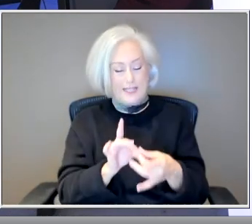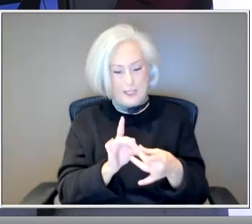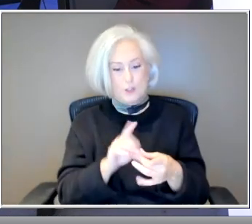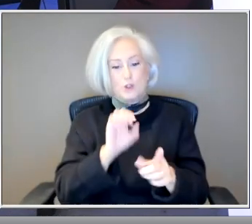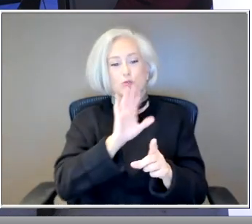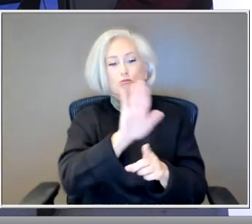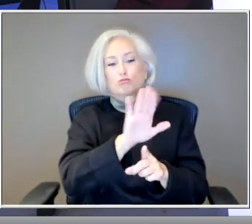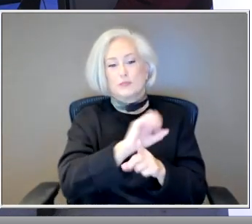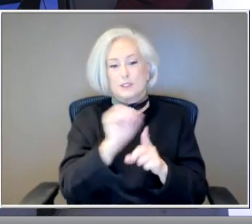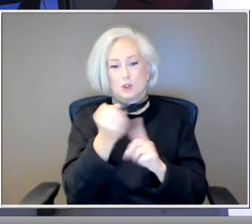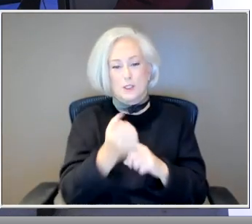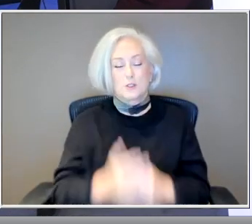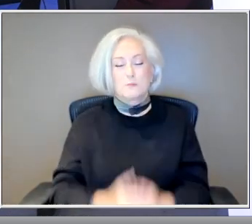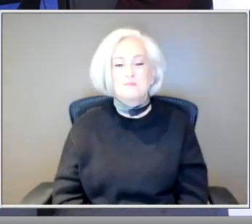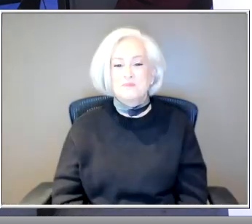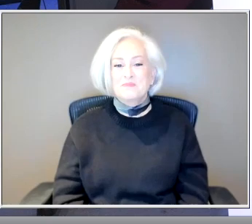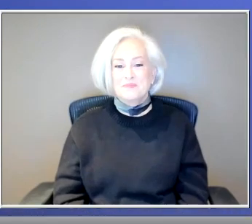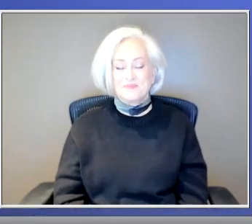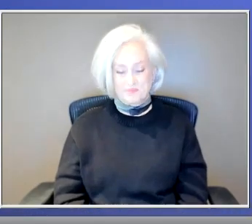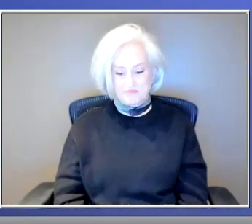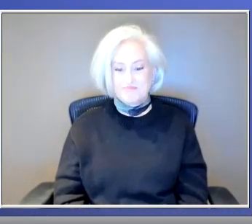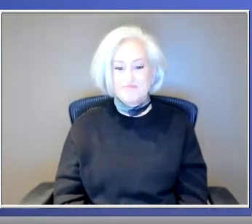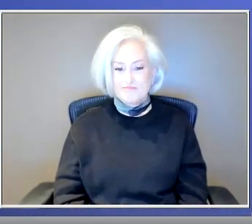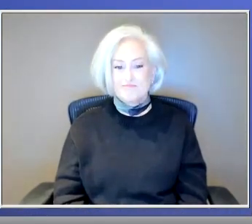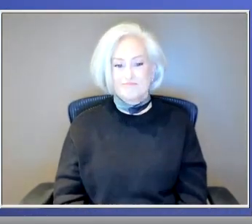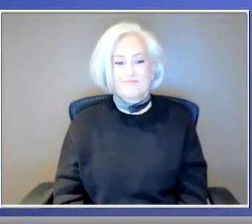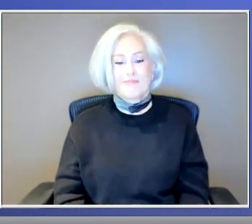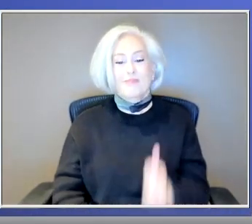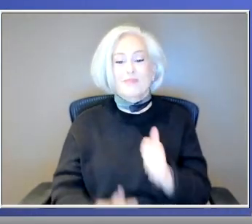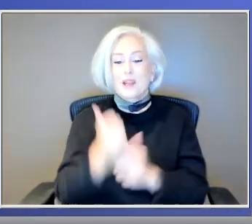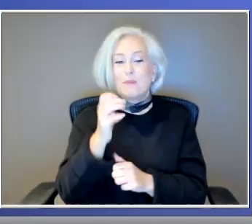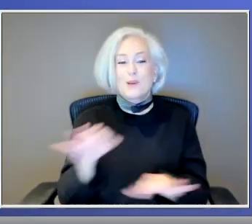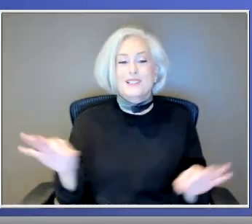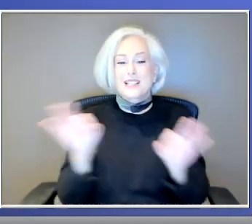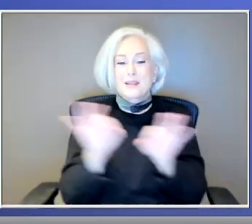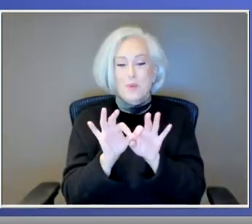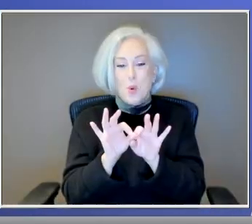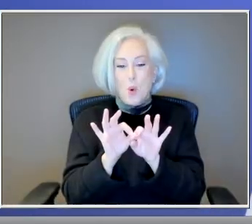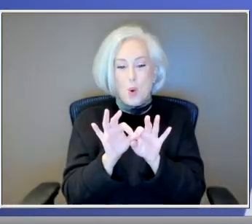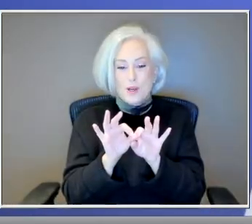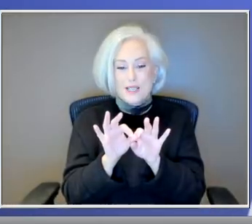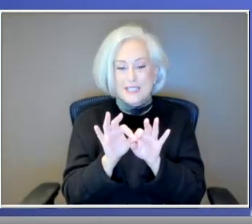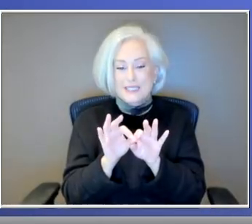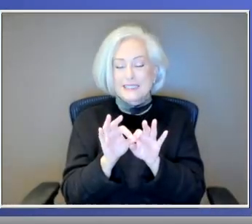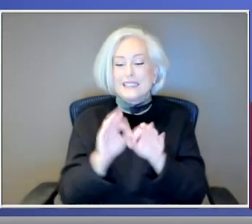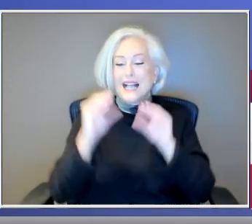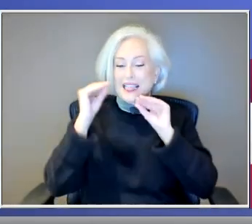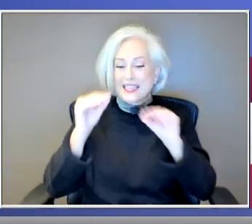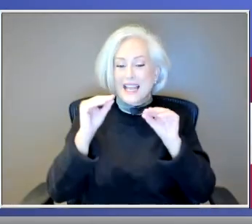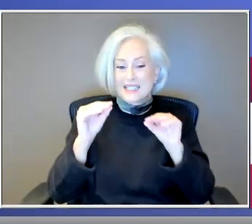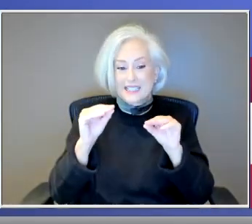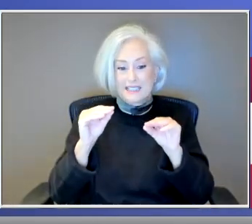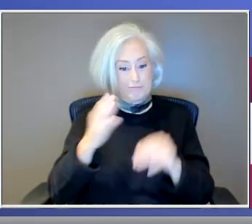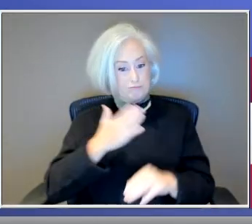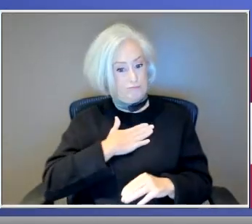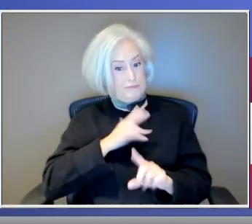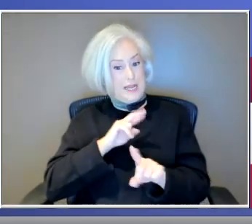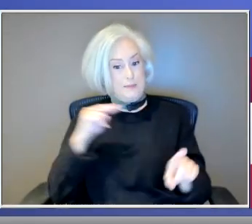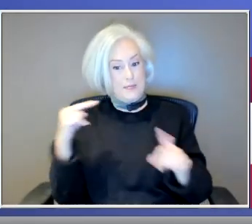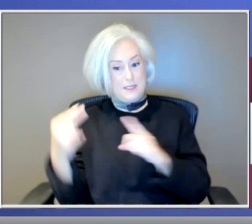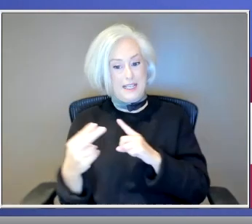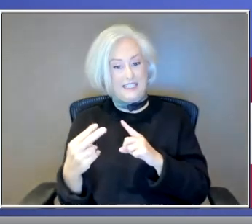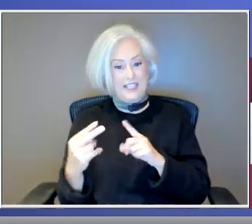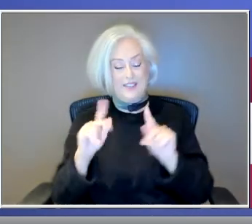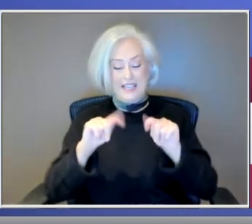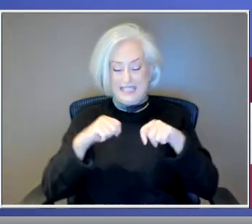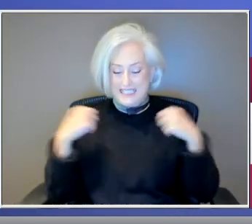hers? Sure. I mean, I think the most important lesson from my perspective is that teamwork,